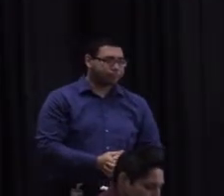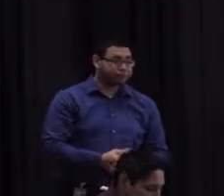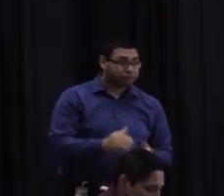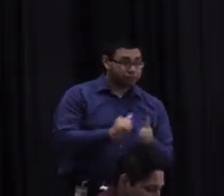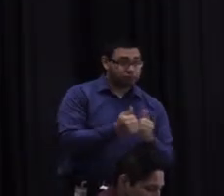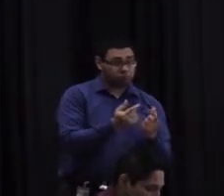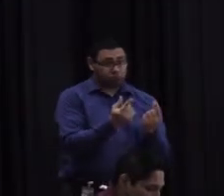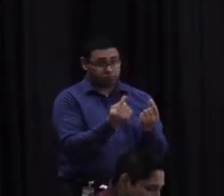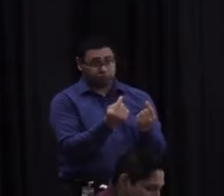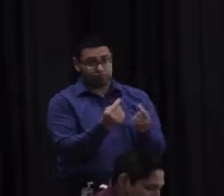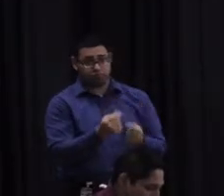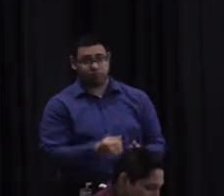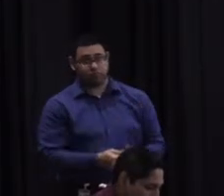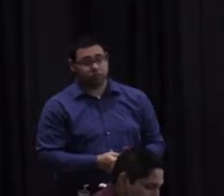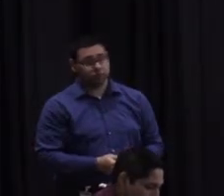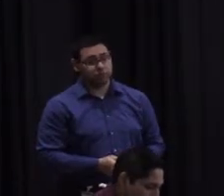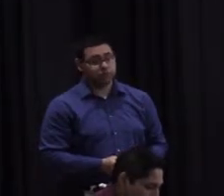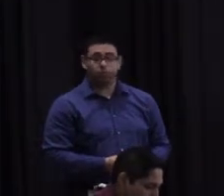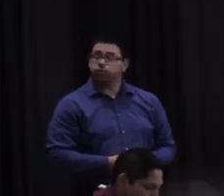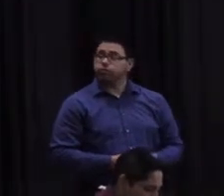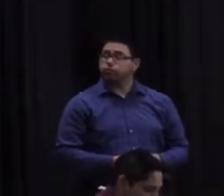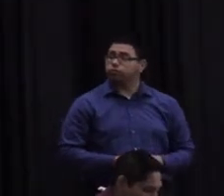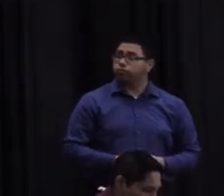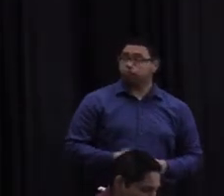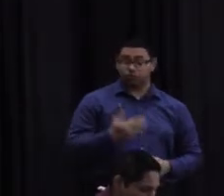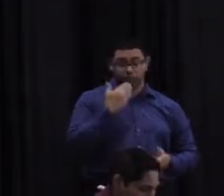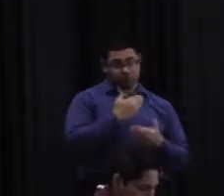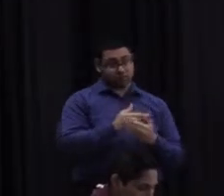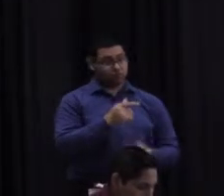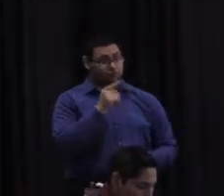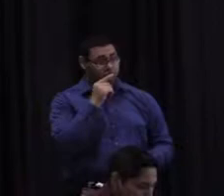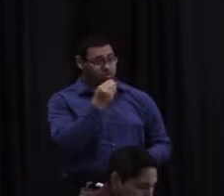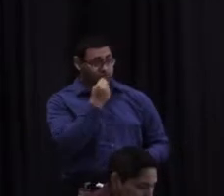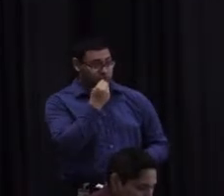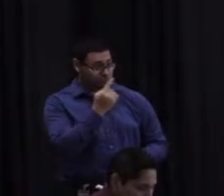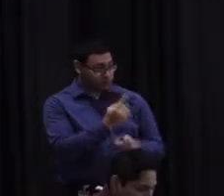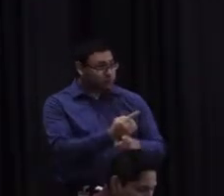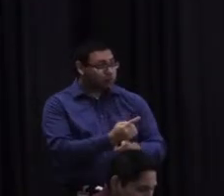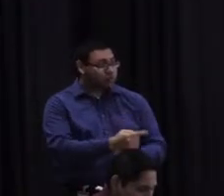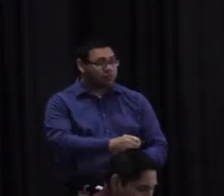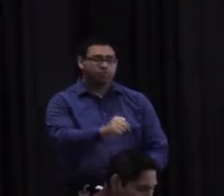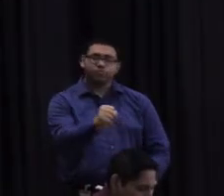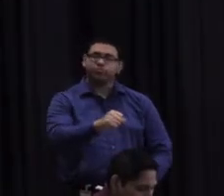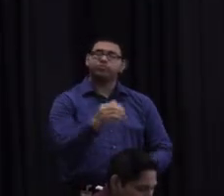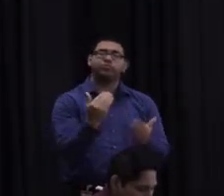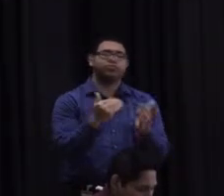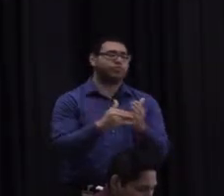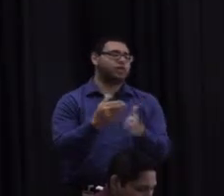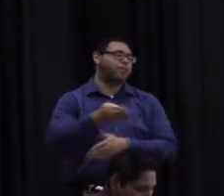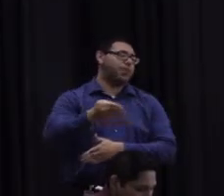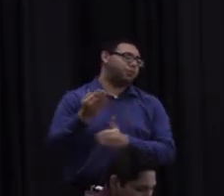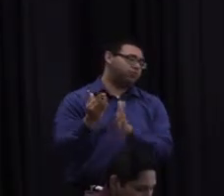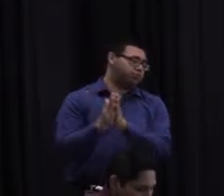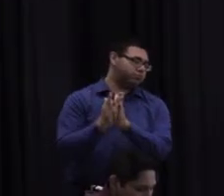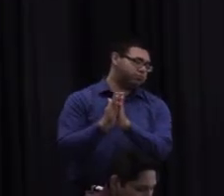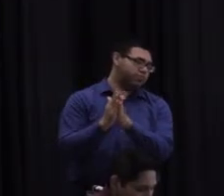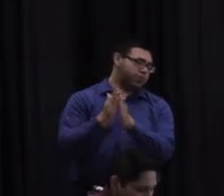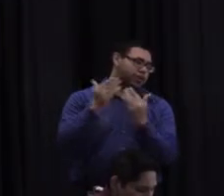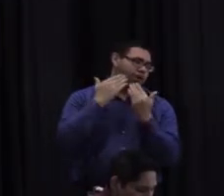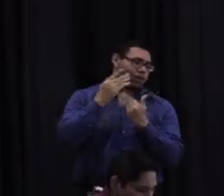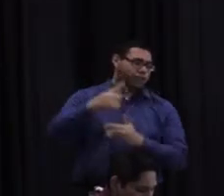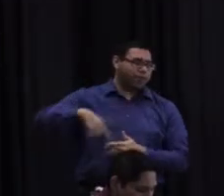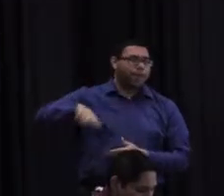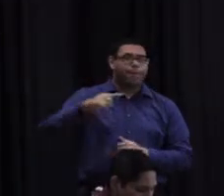How are we doing? It's great lunch, right? Yes. Once again, life forward.